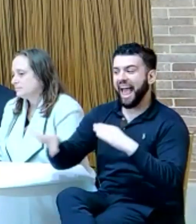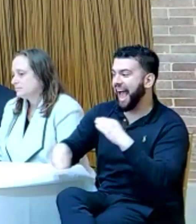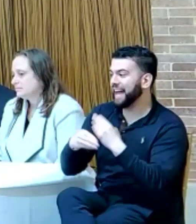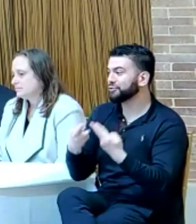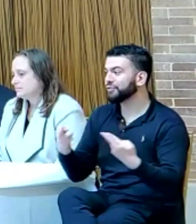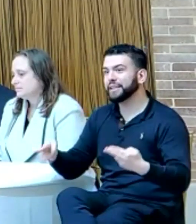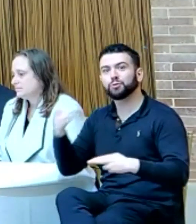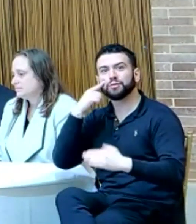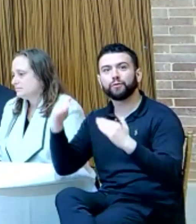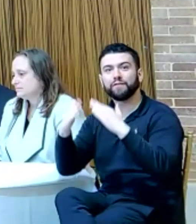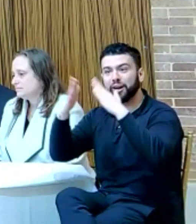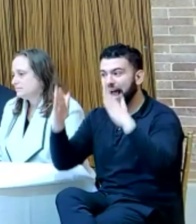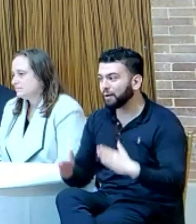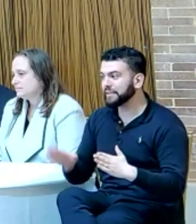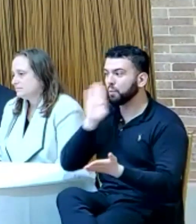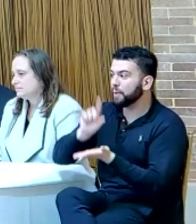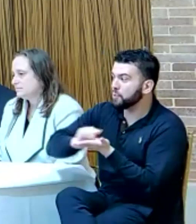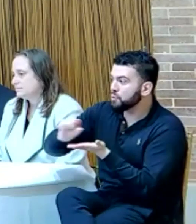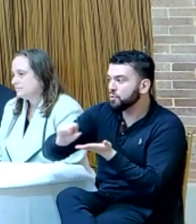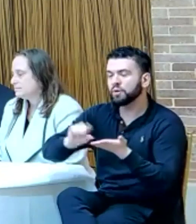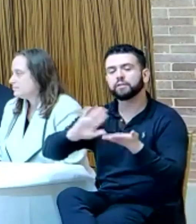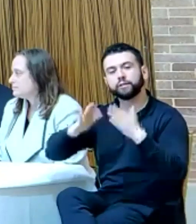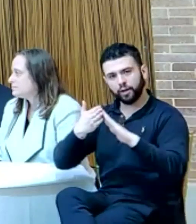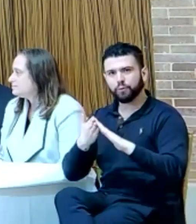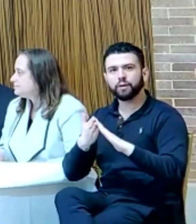for fair housing in the community I think